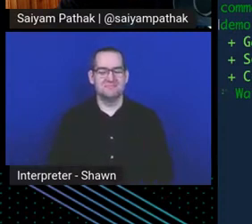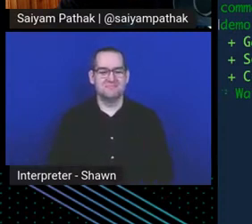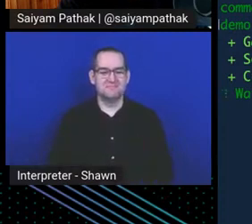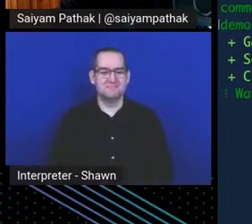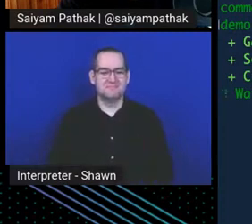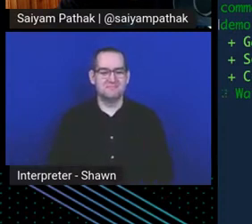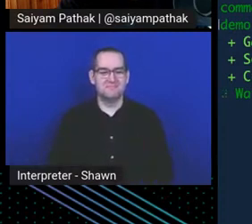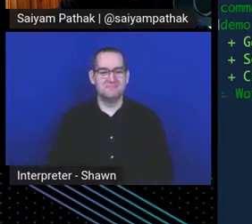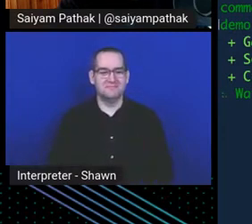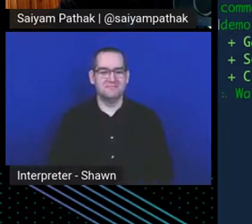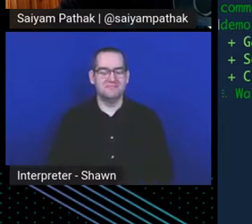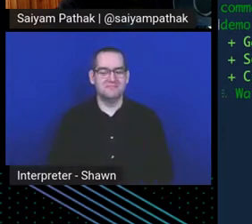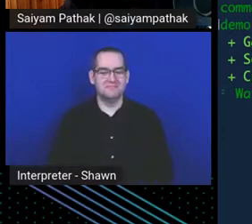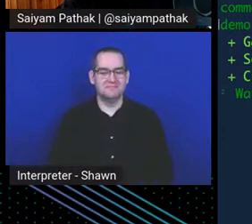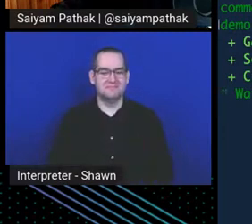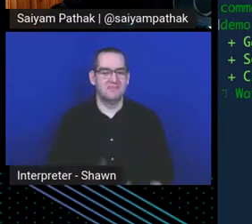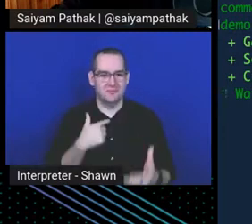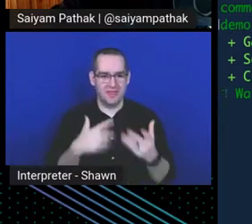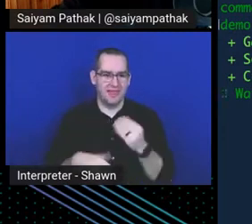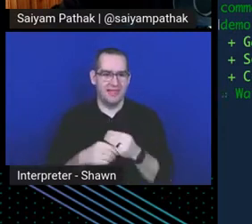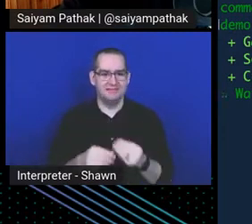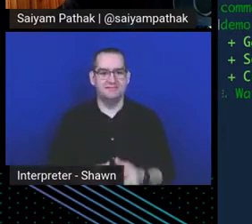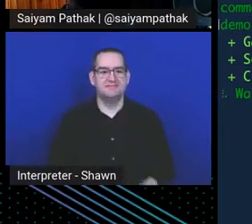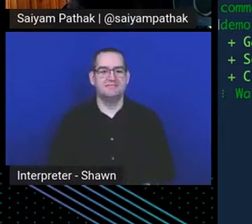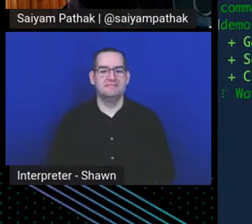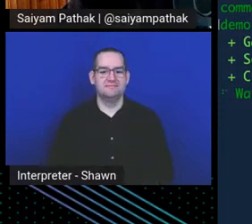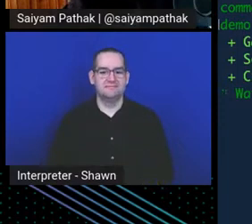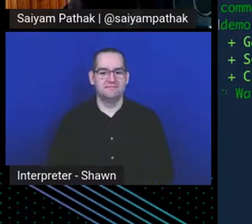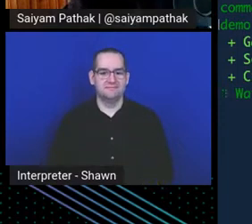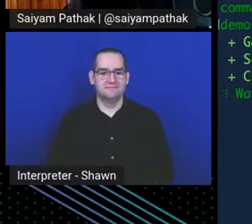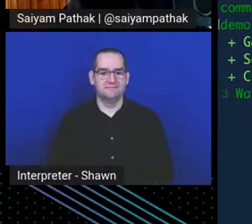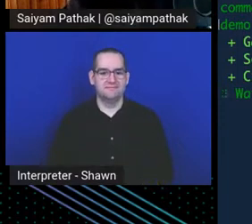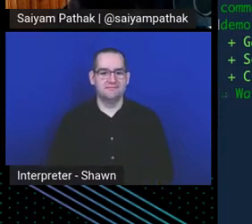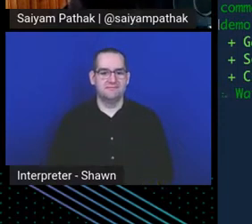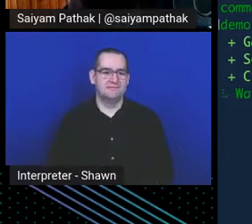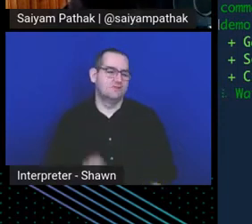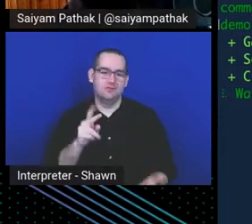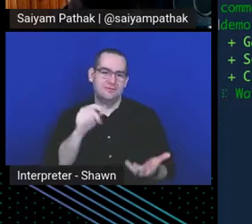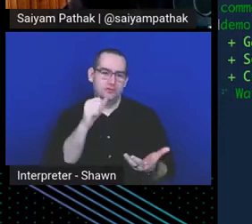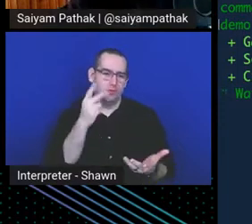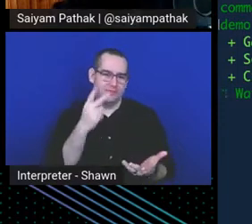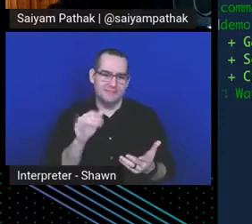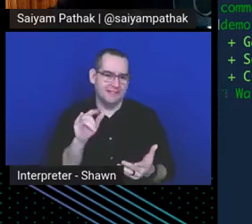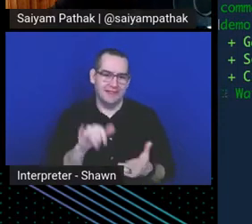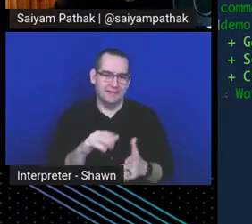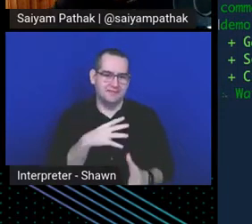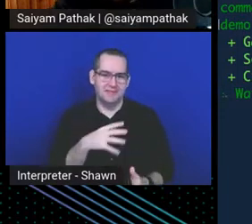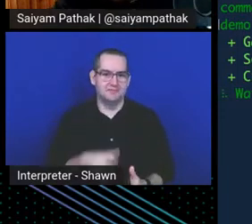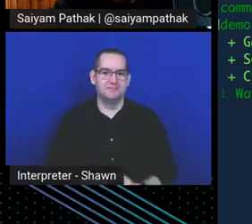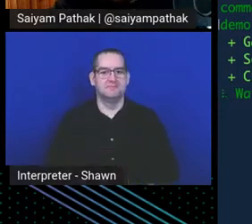So let me just add that rule. It's okay even if you don't see that.